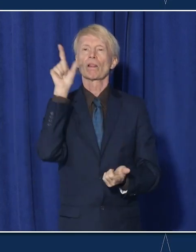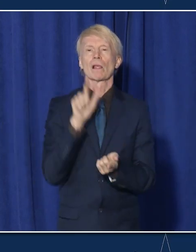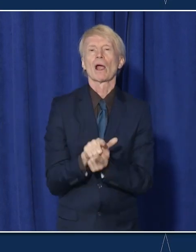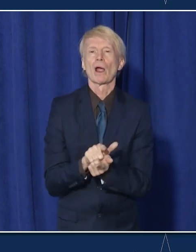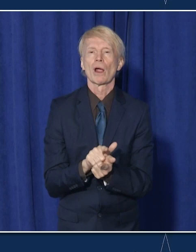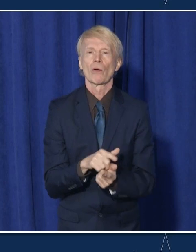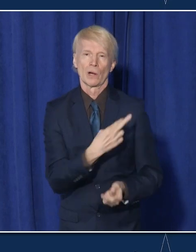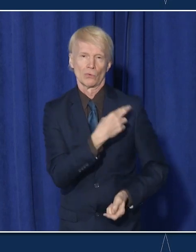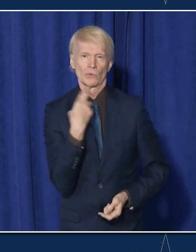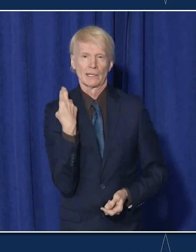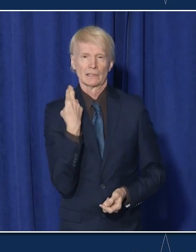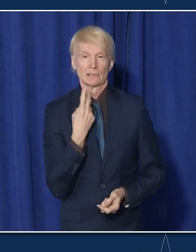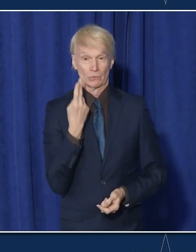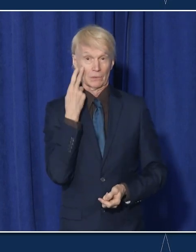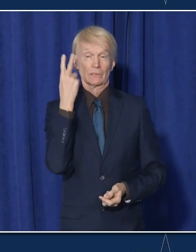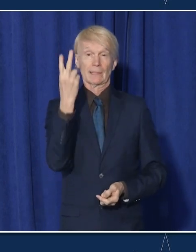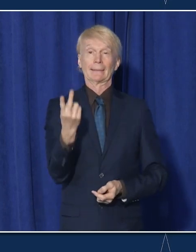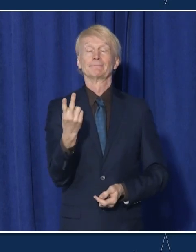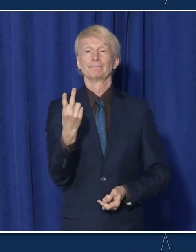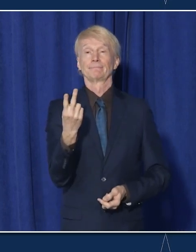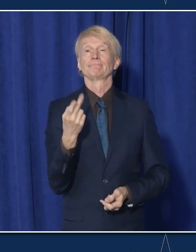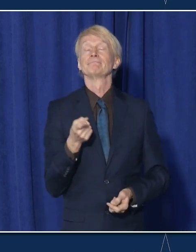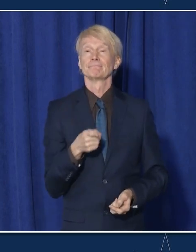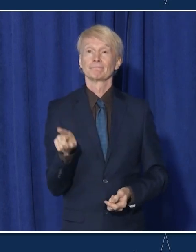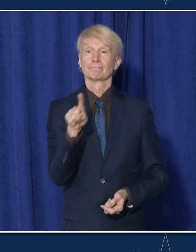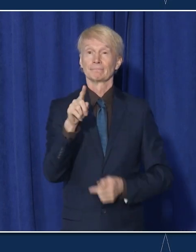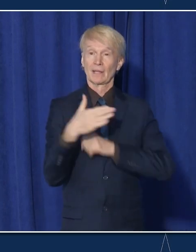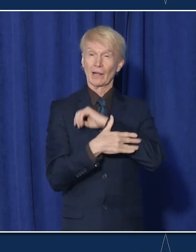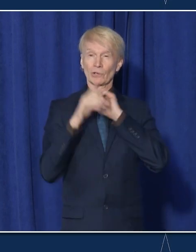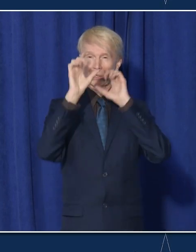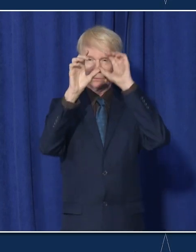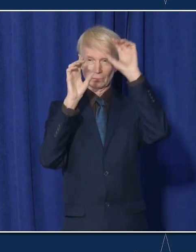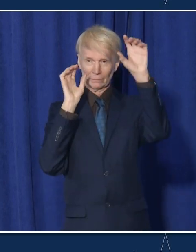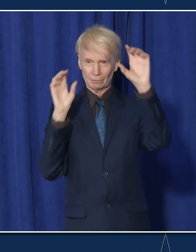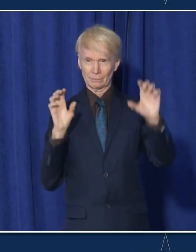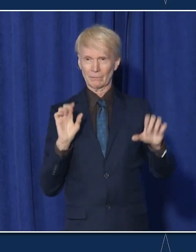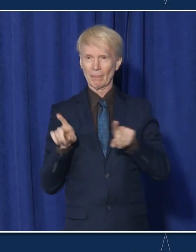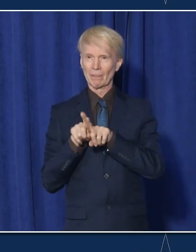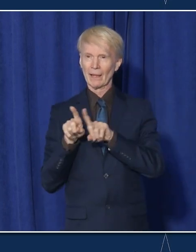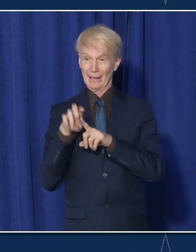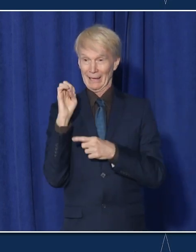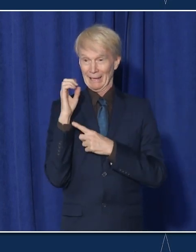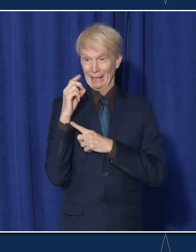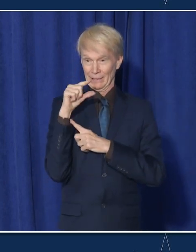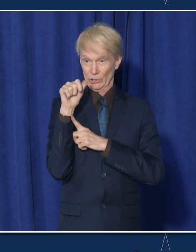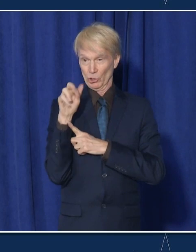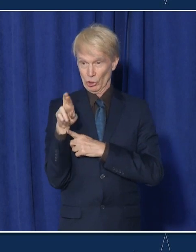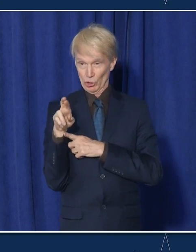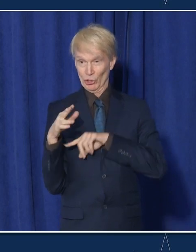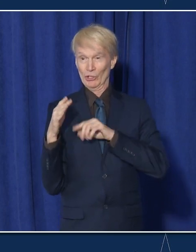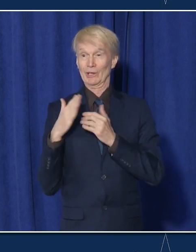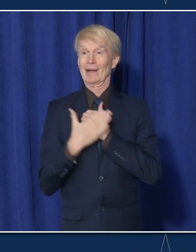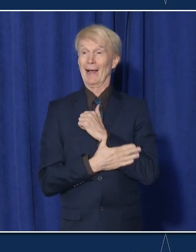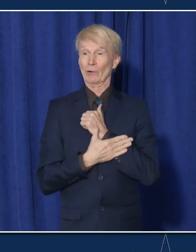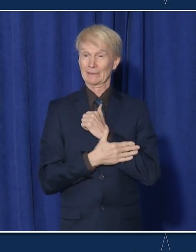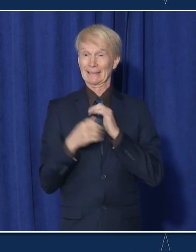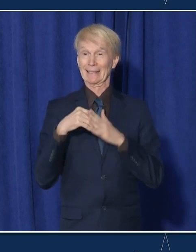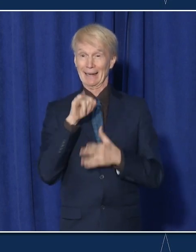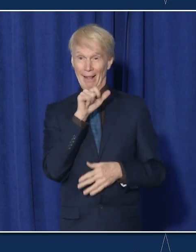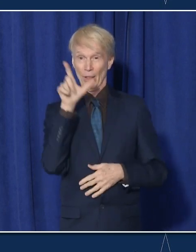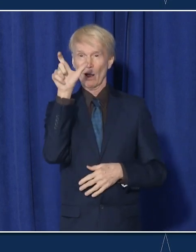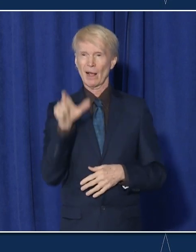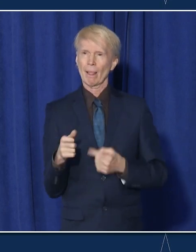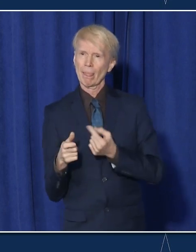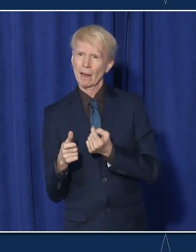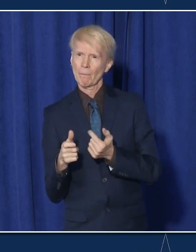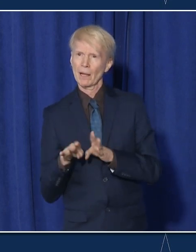see there are some parts of the country and even the state. Edgar County is the only county right now in Illinois that is having a little bit of a